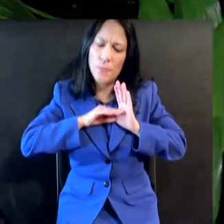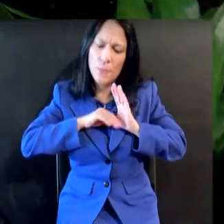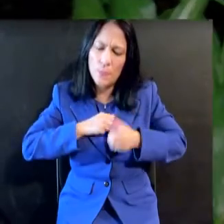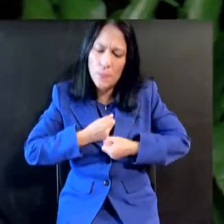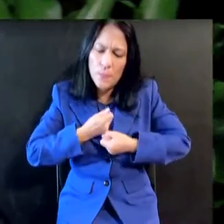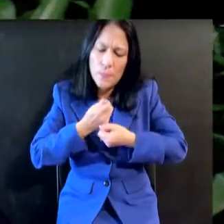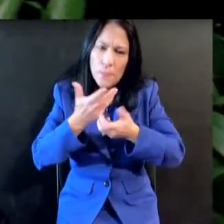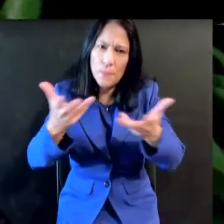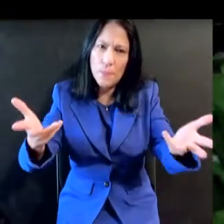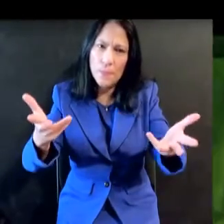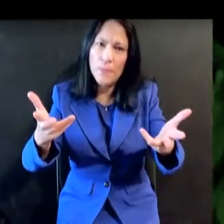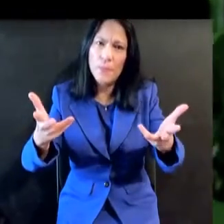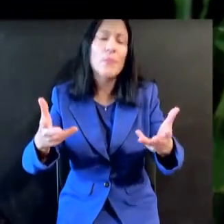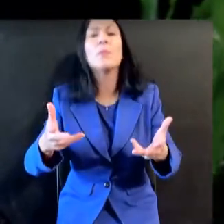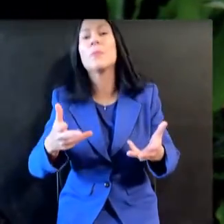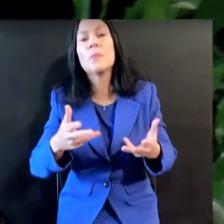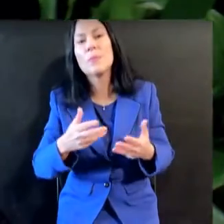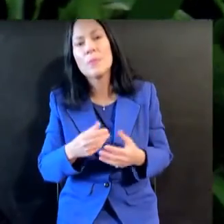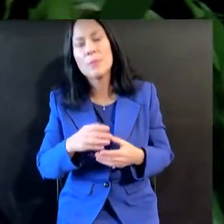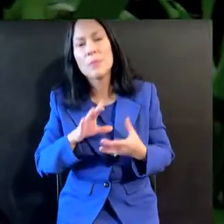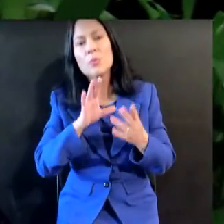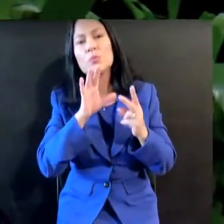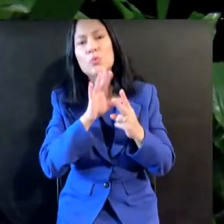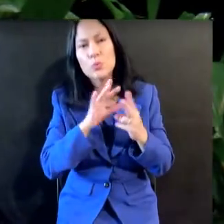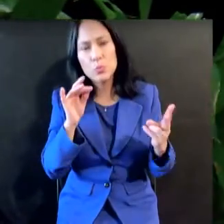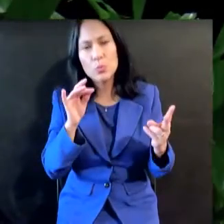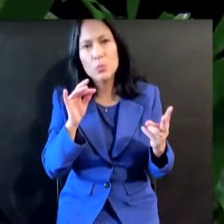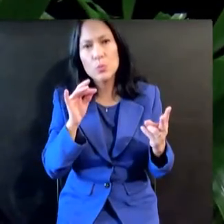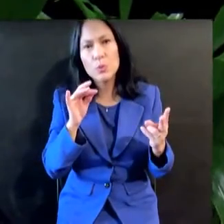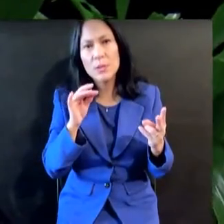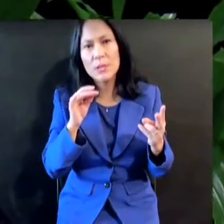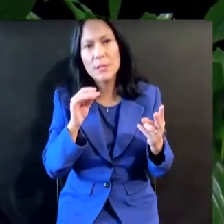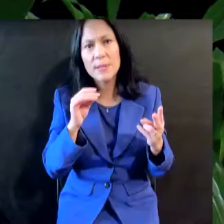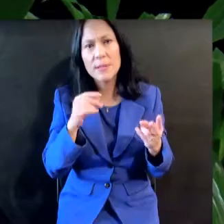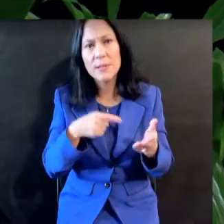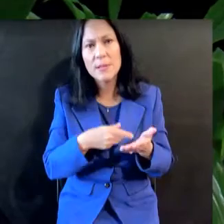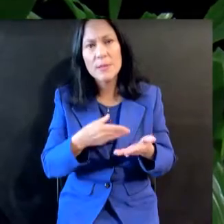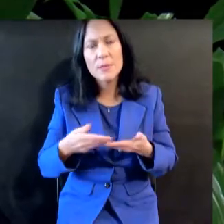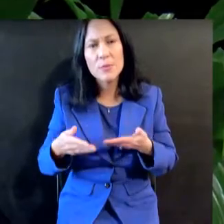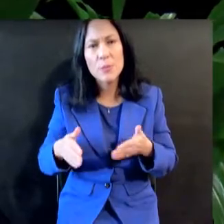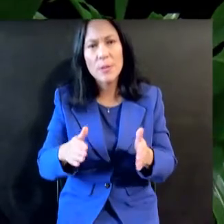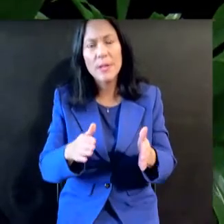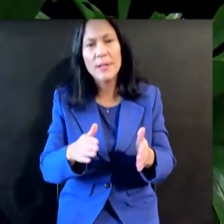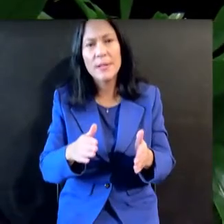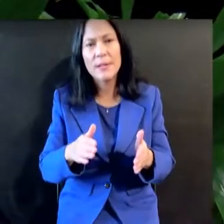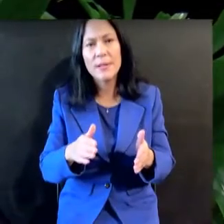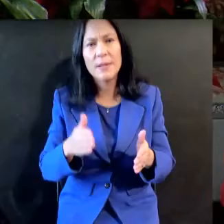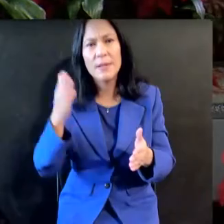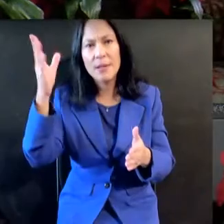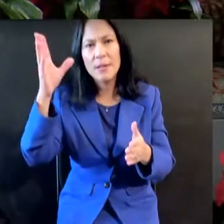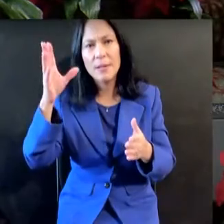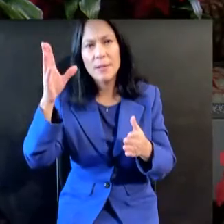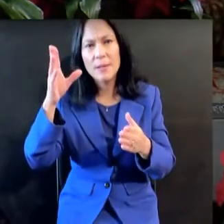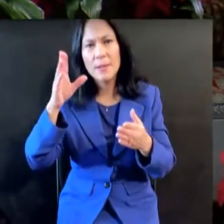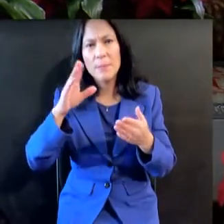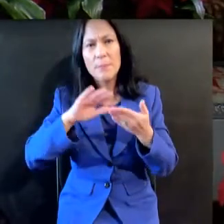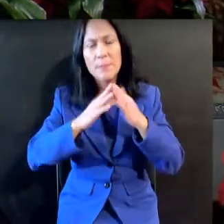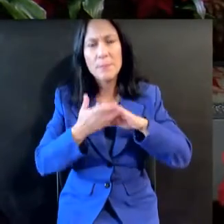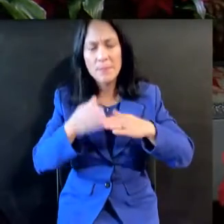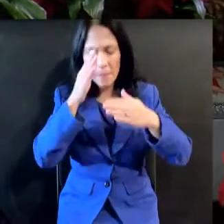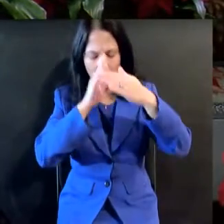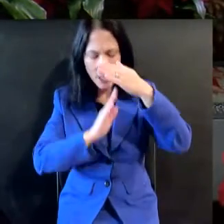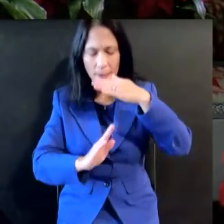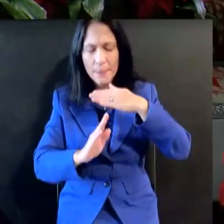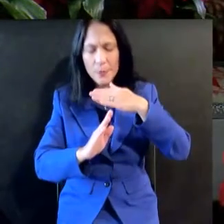voluntarily, choosing this way. He took the humble position of